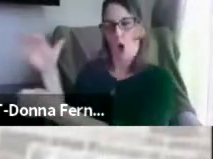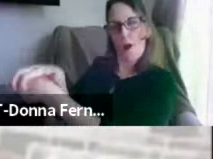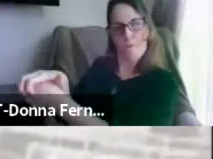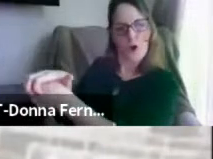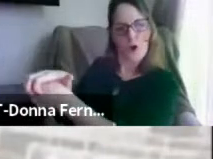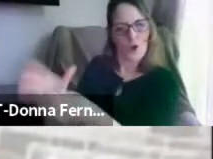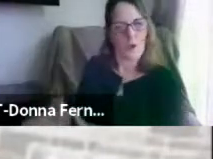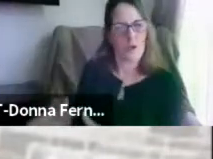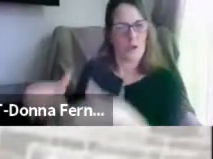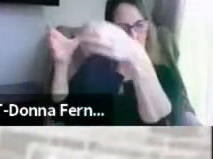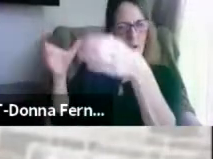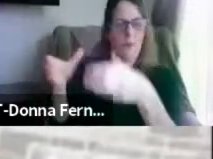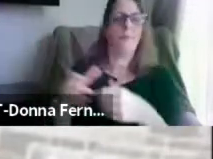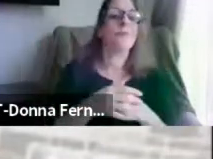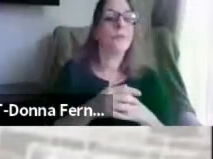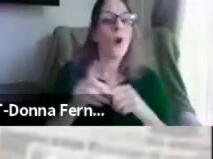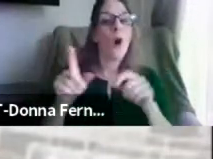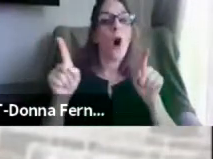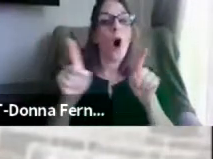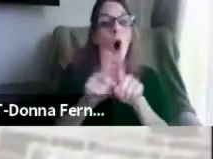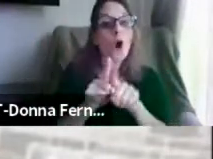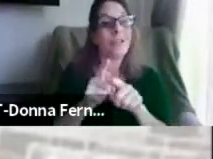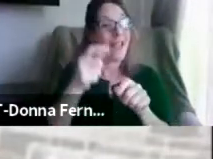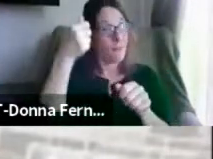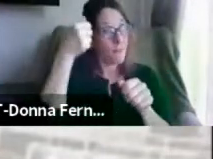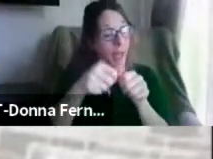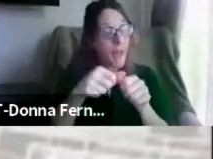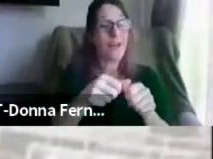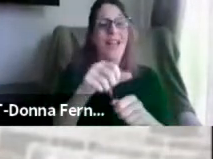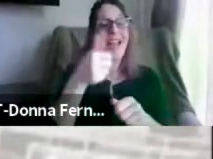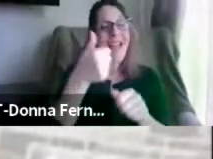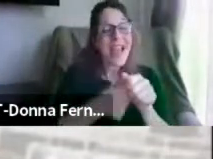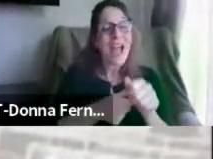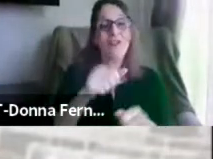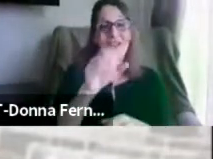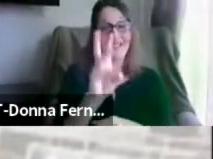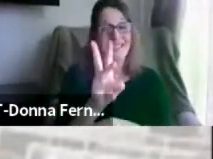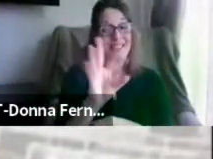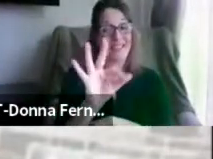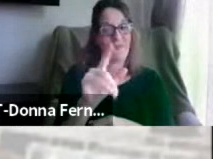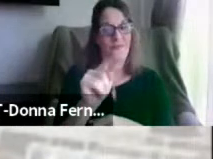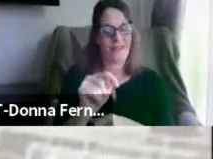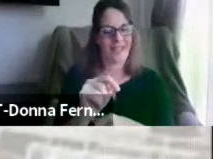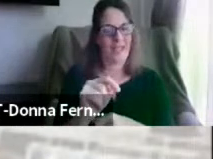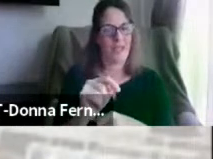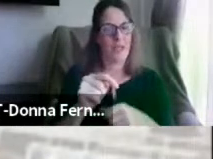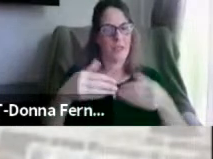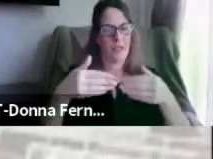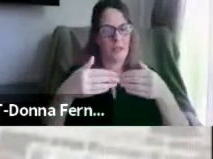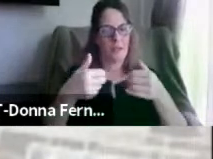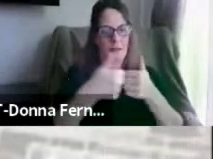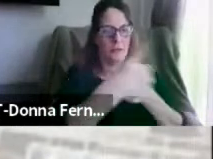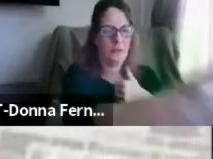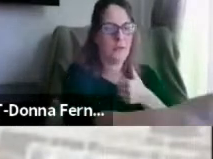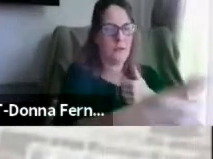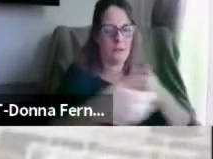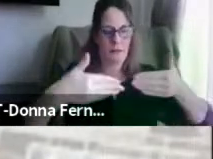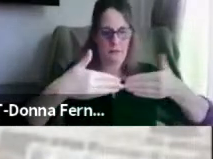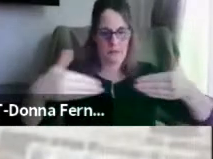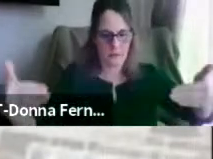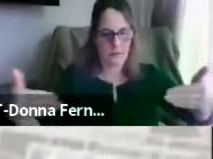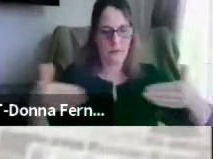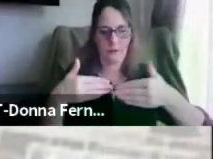Also, space markers every 6 feet, just as one more reminder why we should be socially distancing